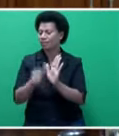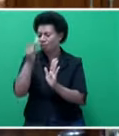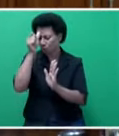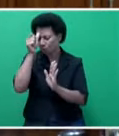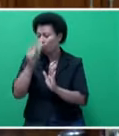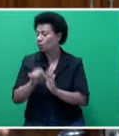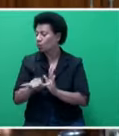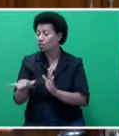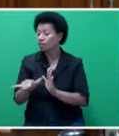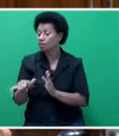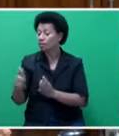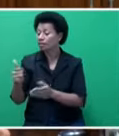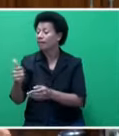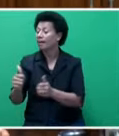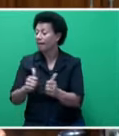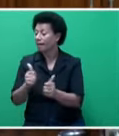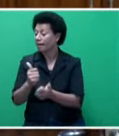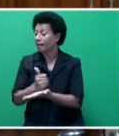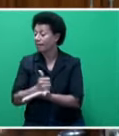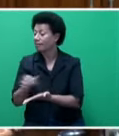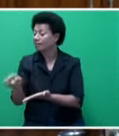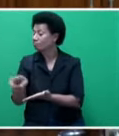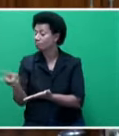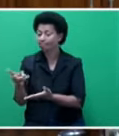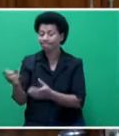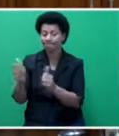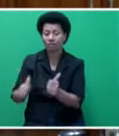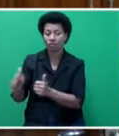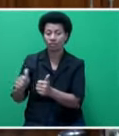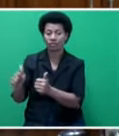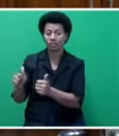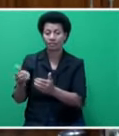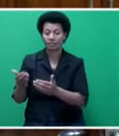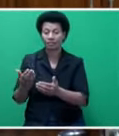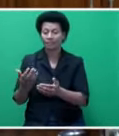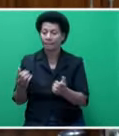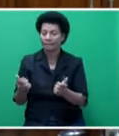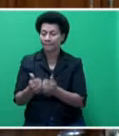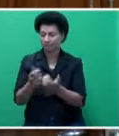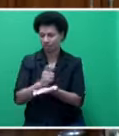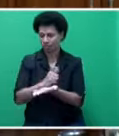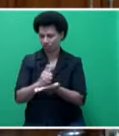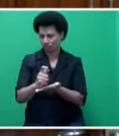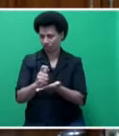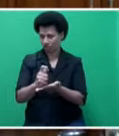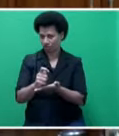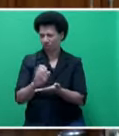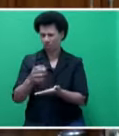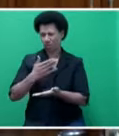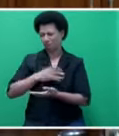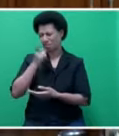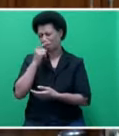accounts have these arrangements. So there's a lot of transparency that takes place, because we don't want people to say,